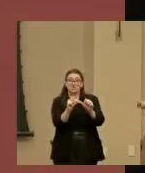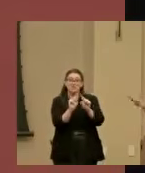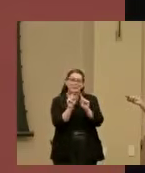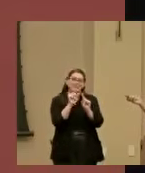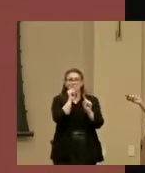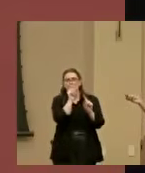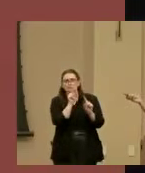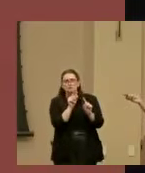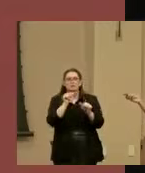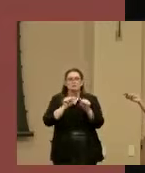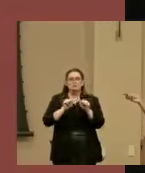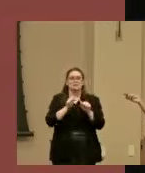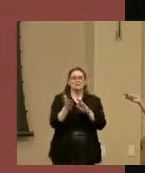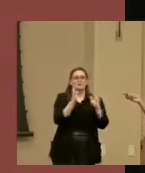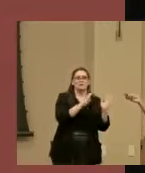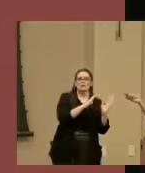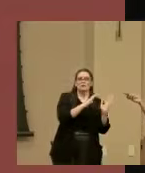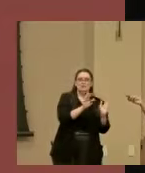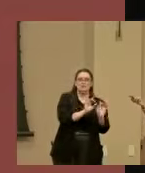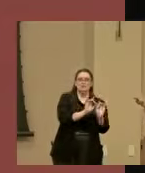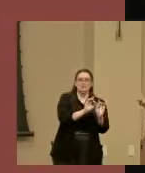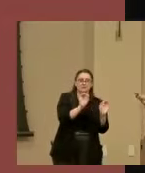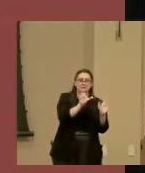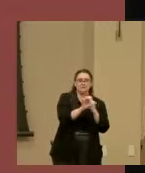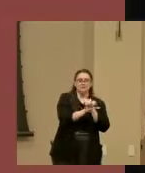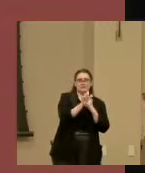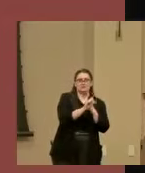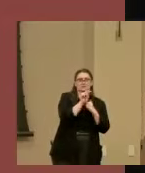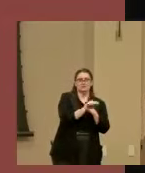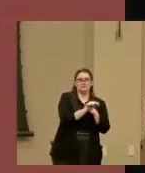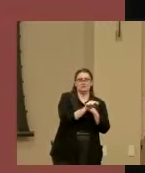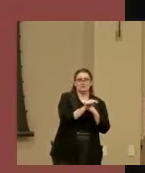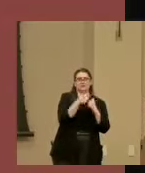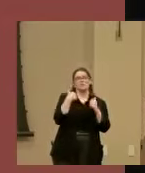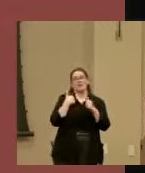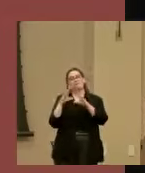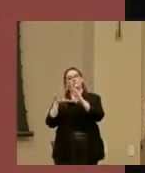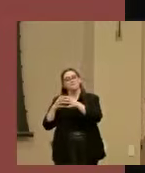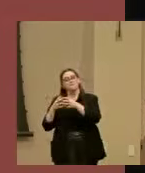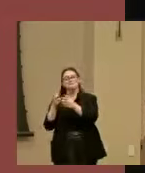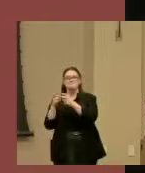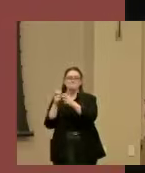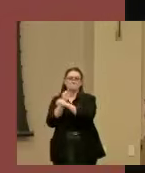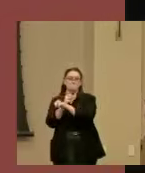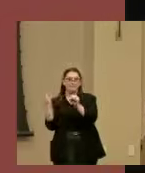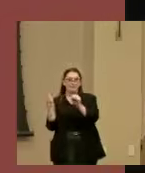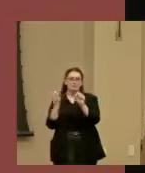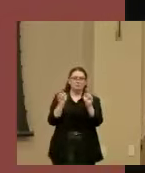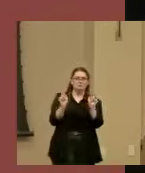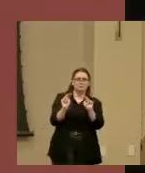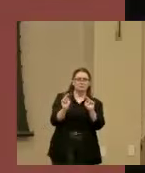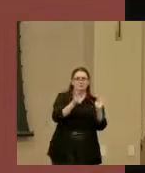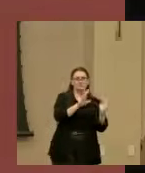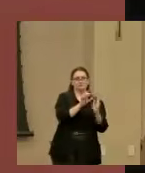quite certain. And then some are very clearly dangerous. So that's how we sort of group them: very safe, neutral, or unclear, and